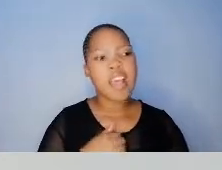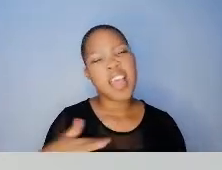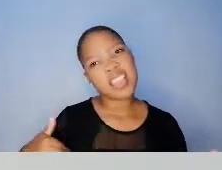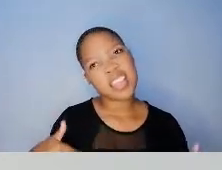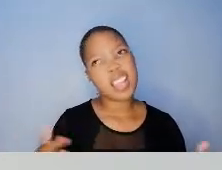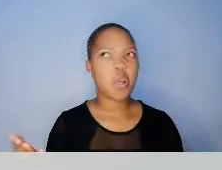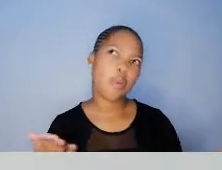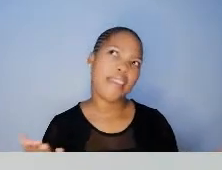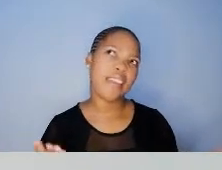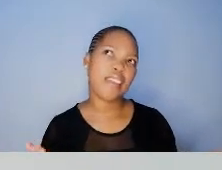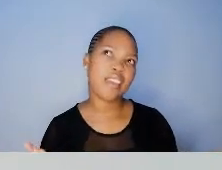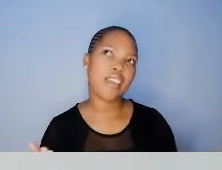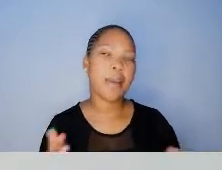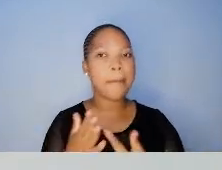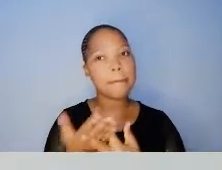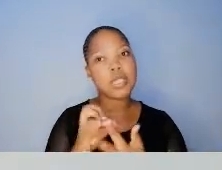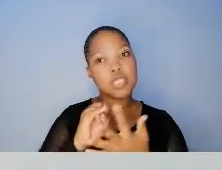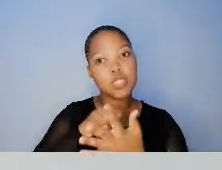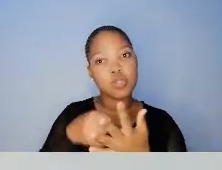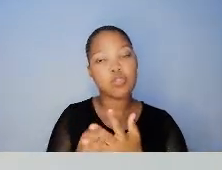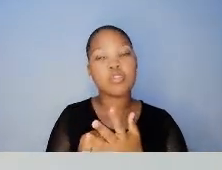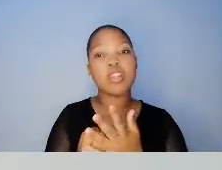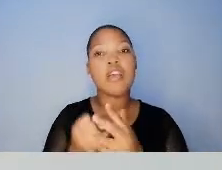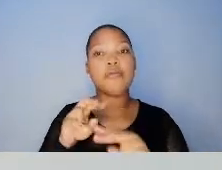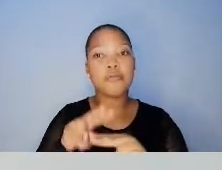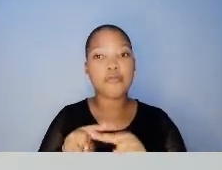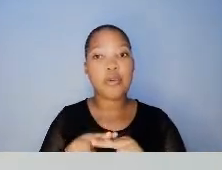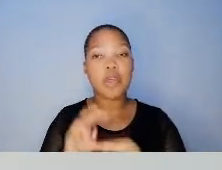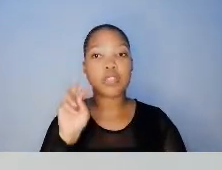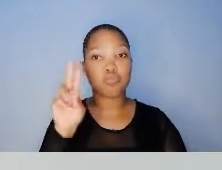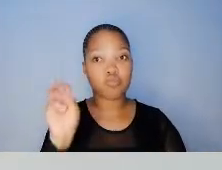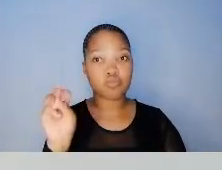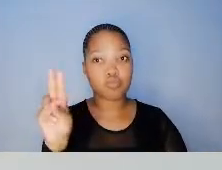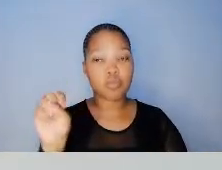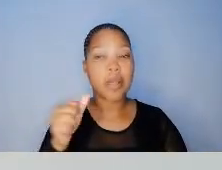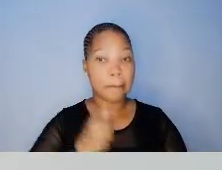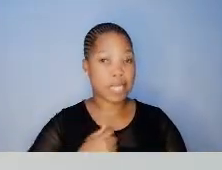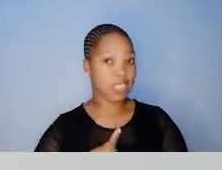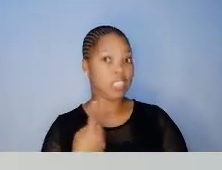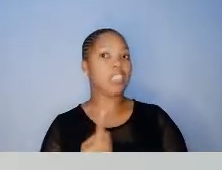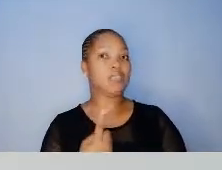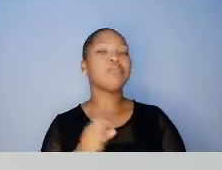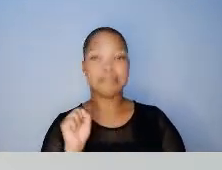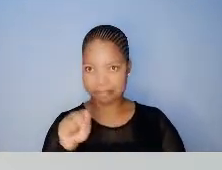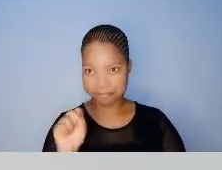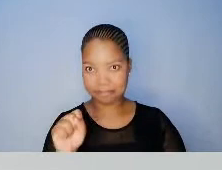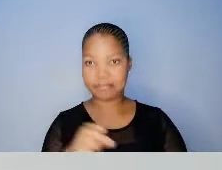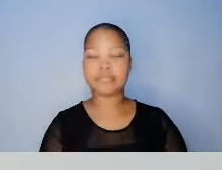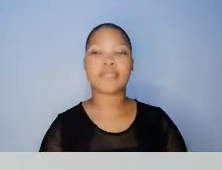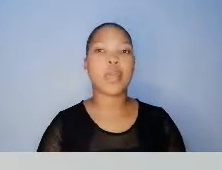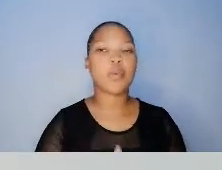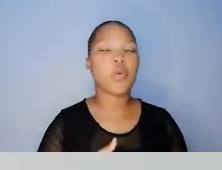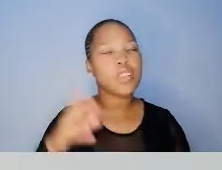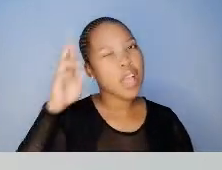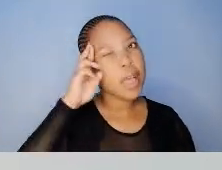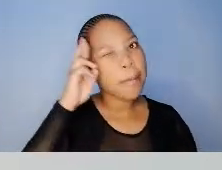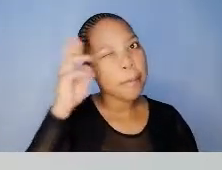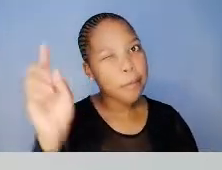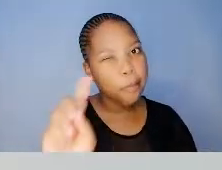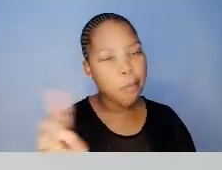it all started, between January and February, that's where I enrolled, me, myself, and I, because I